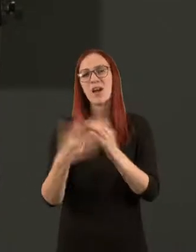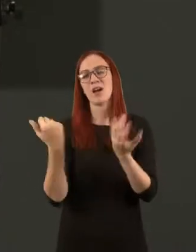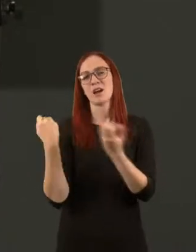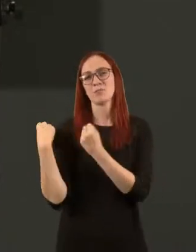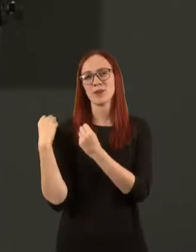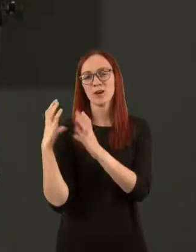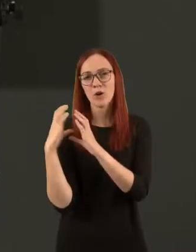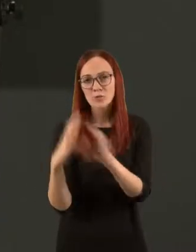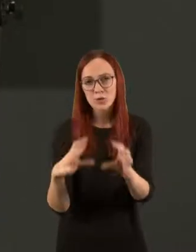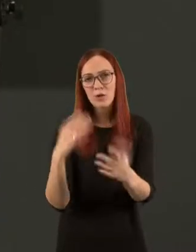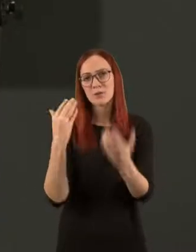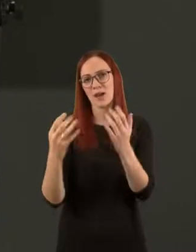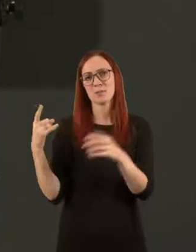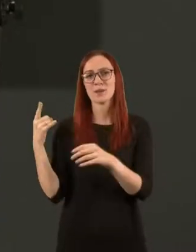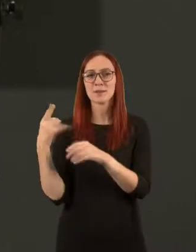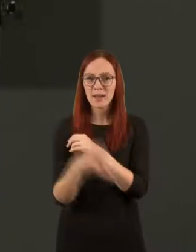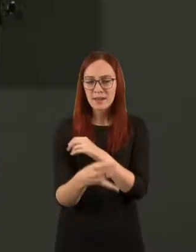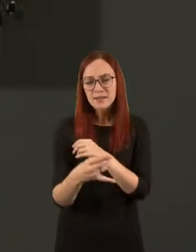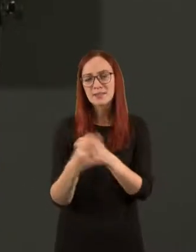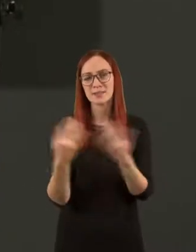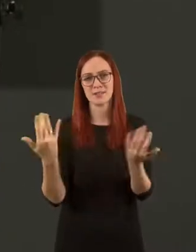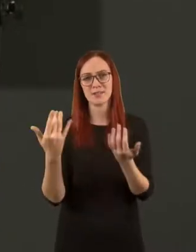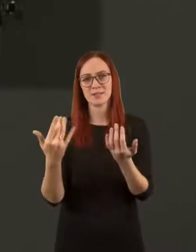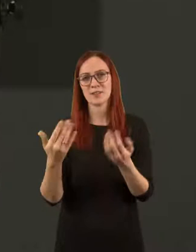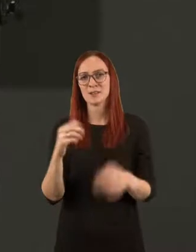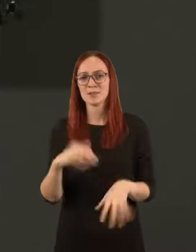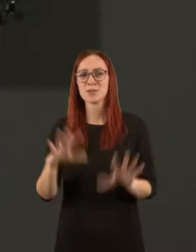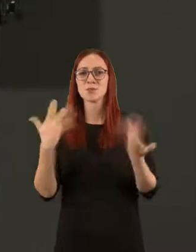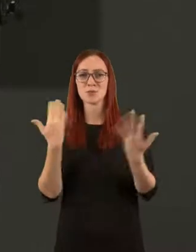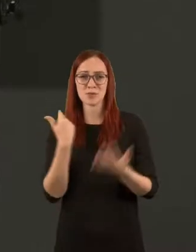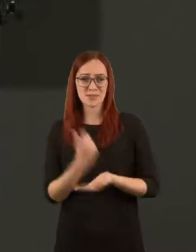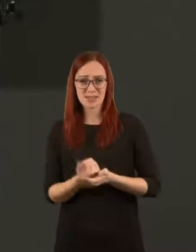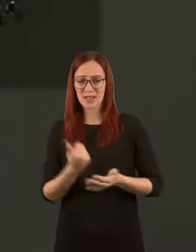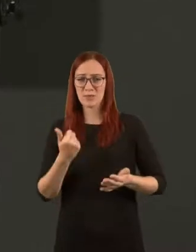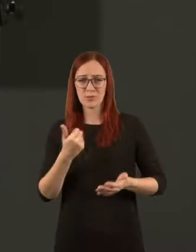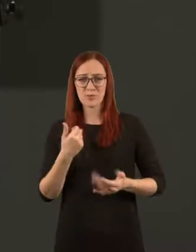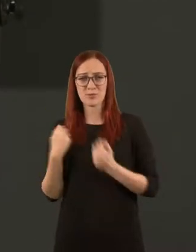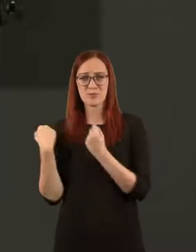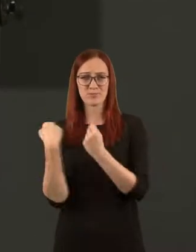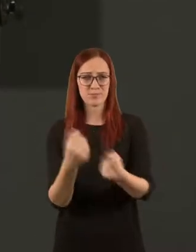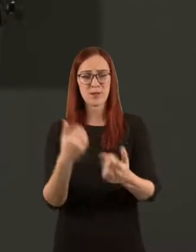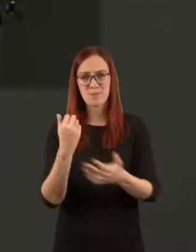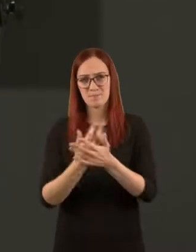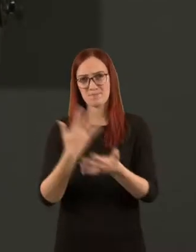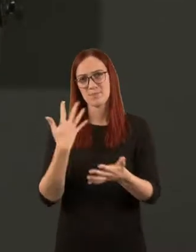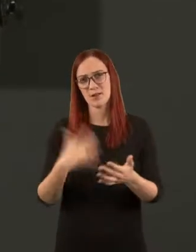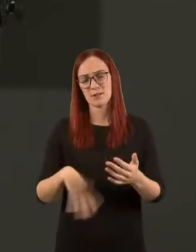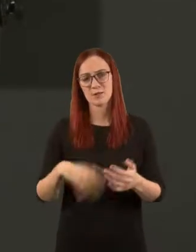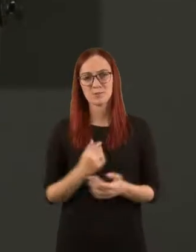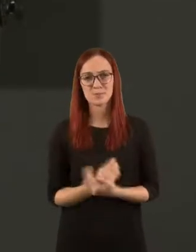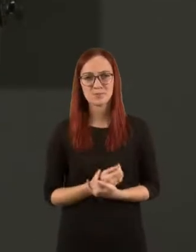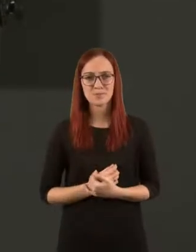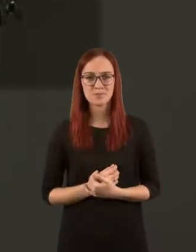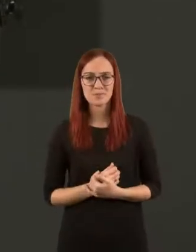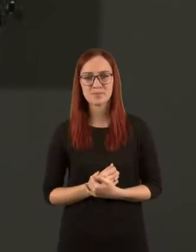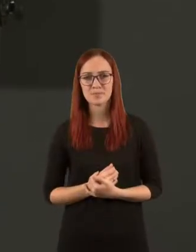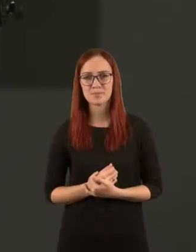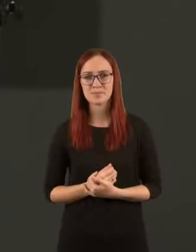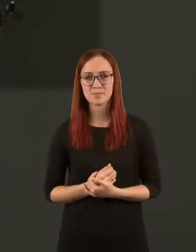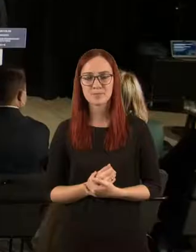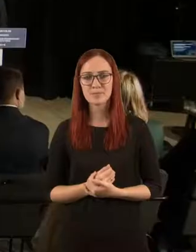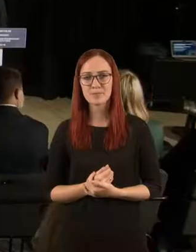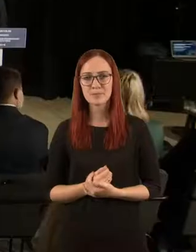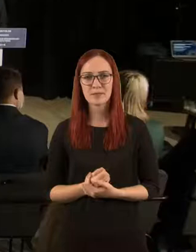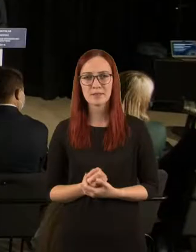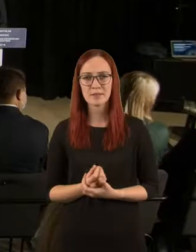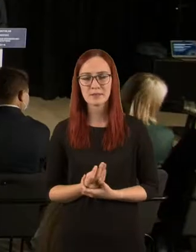that it is more convenient to use public transport or car sharing to come to the center and